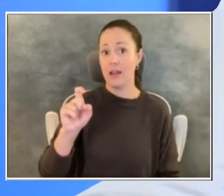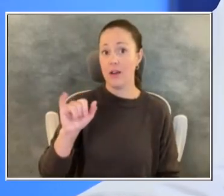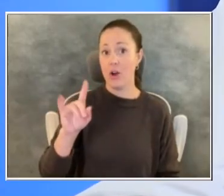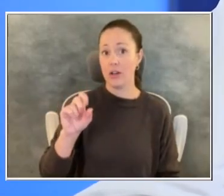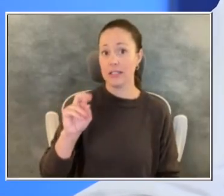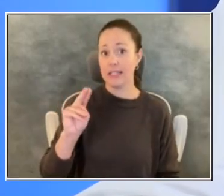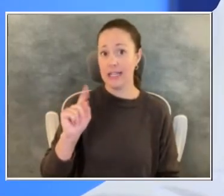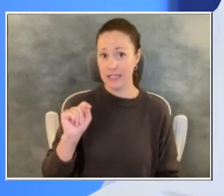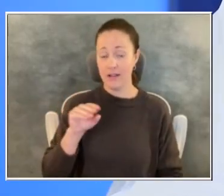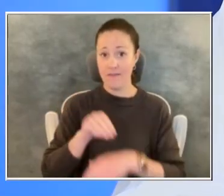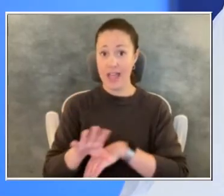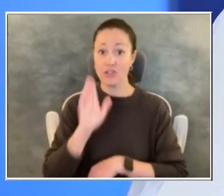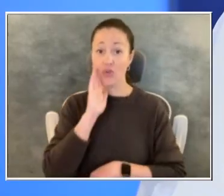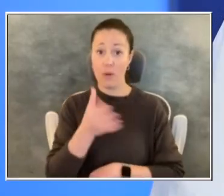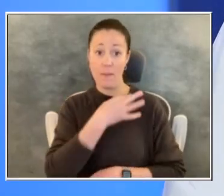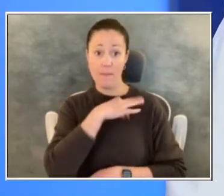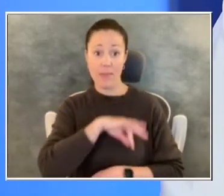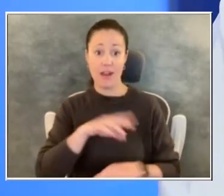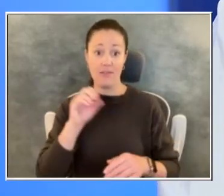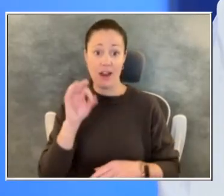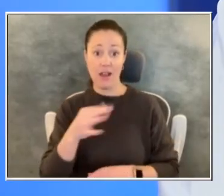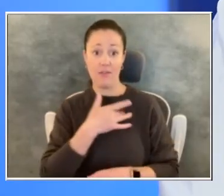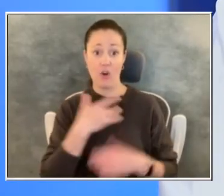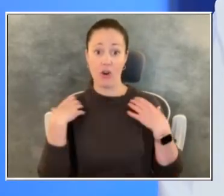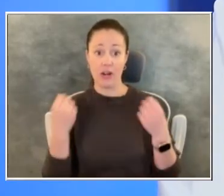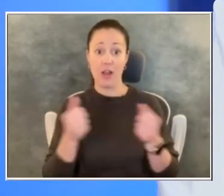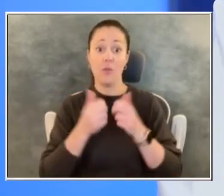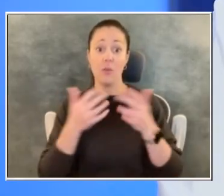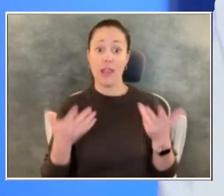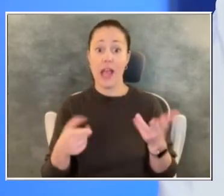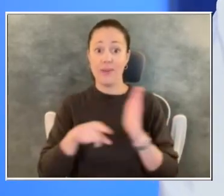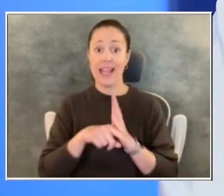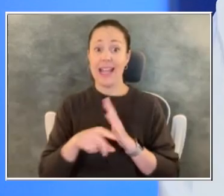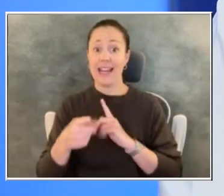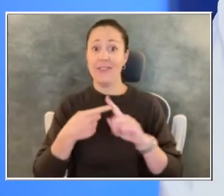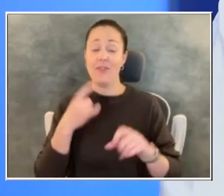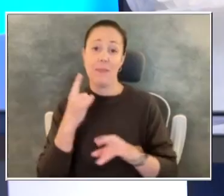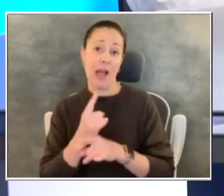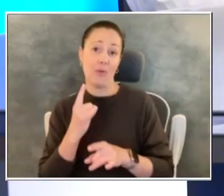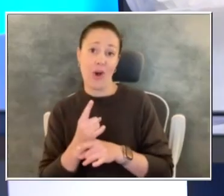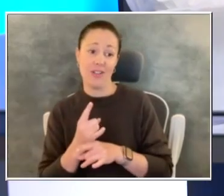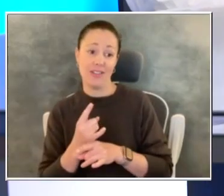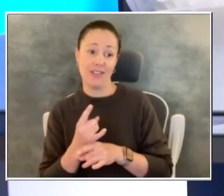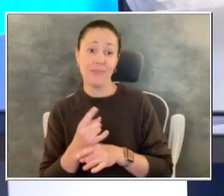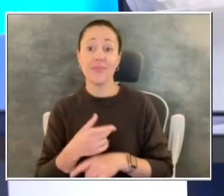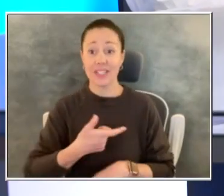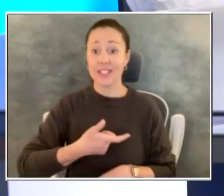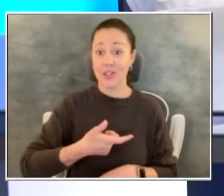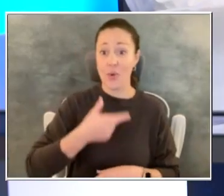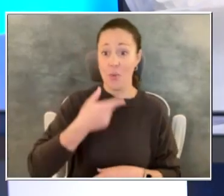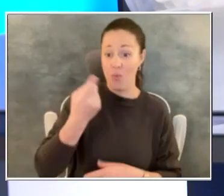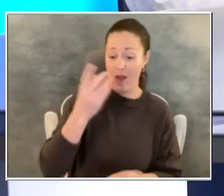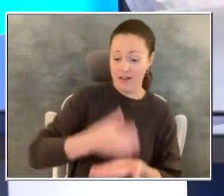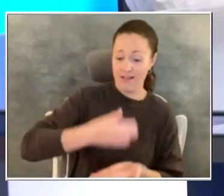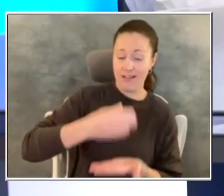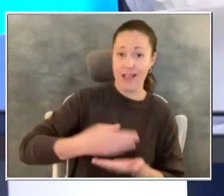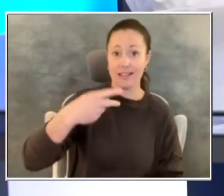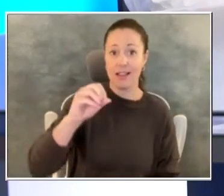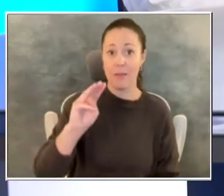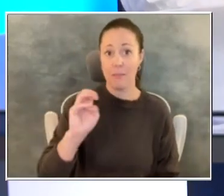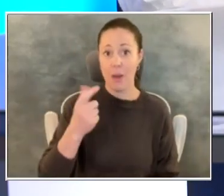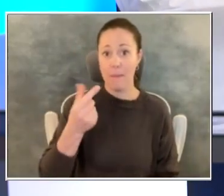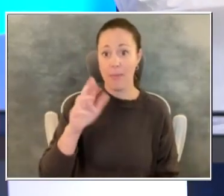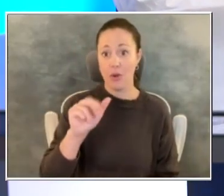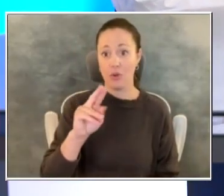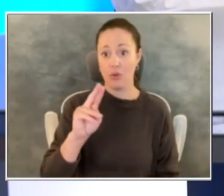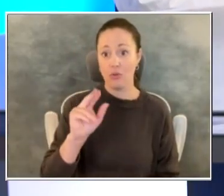heart health without the negative of the alcohol. So a glass of pomegranate juice a night might be better than a glass of red wine? Potentially. It doesn't